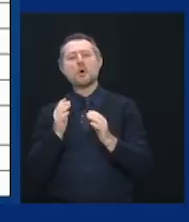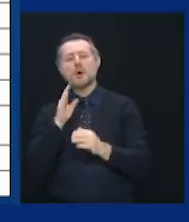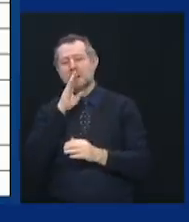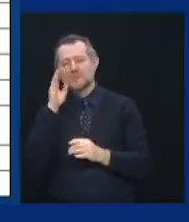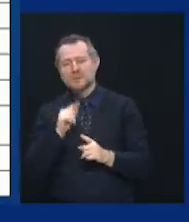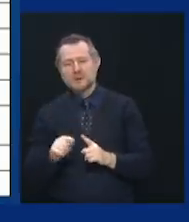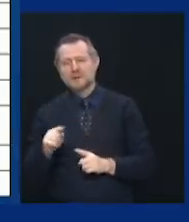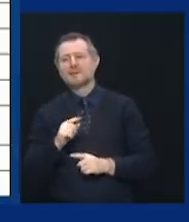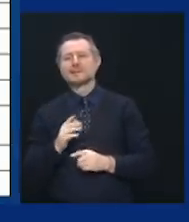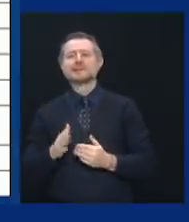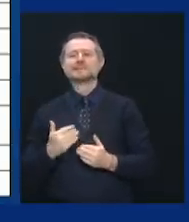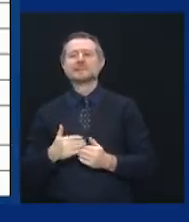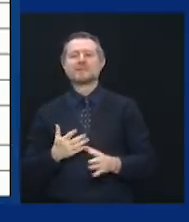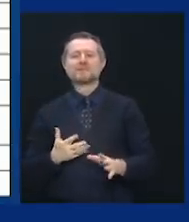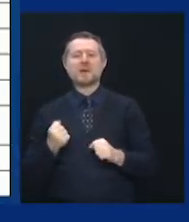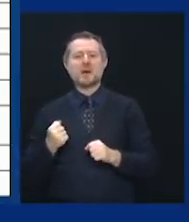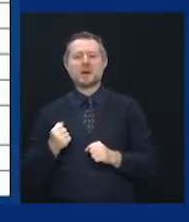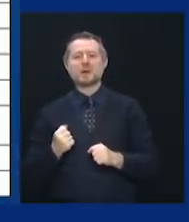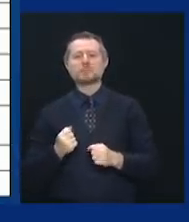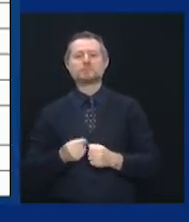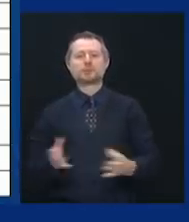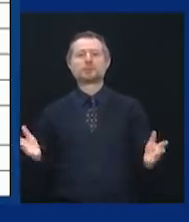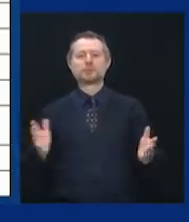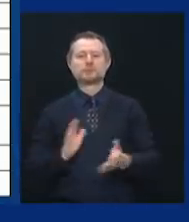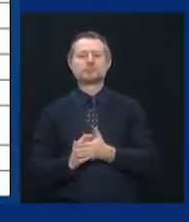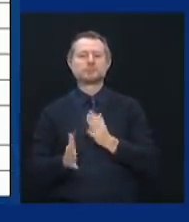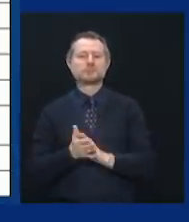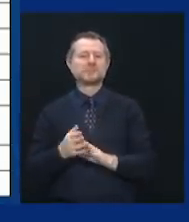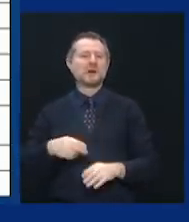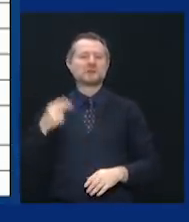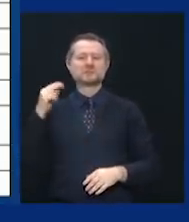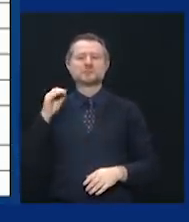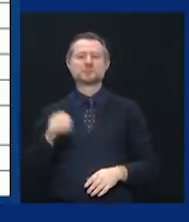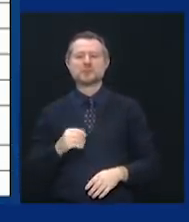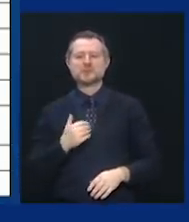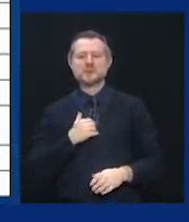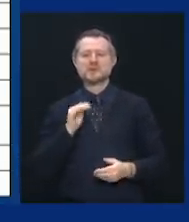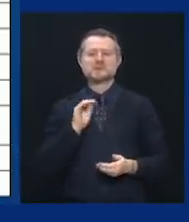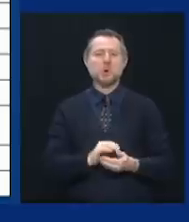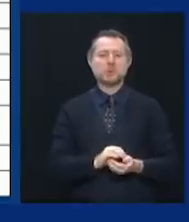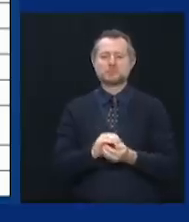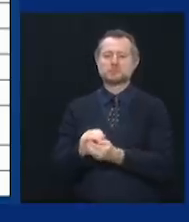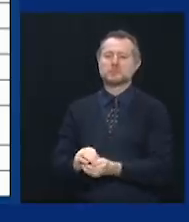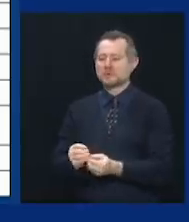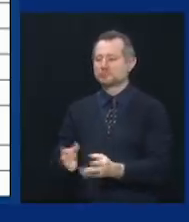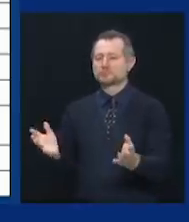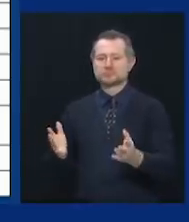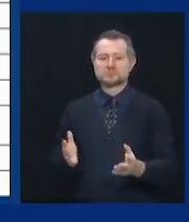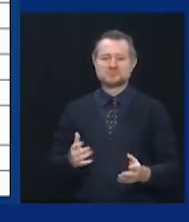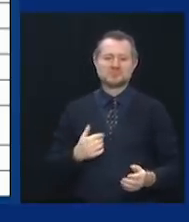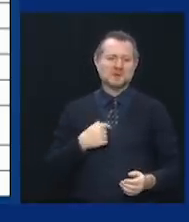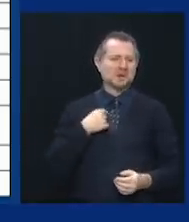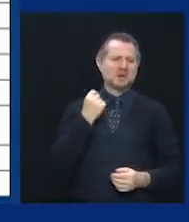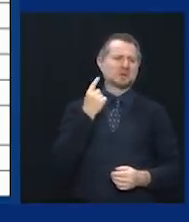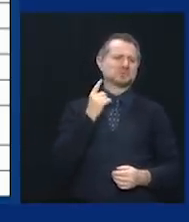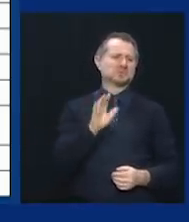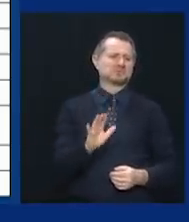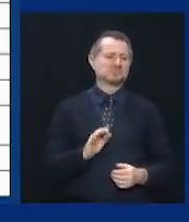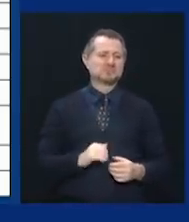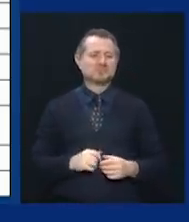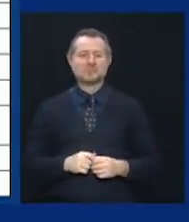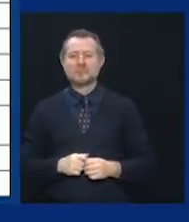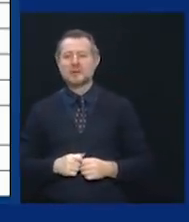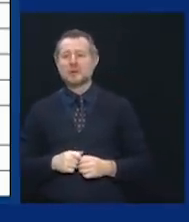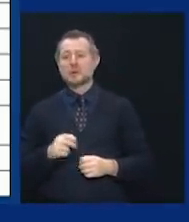it's easier to do a higher percentage when you have a smaller base, obviously, and we understand that. But